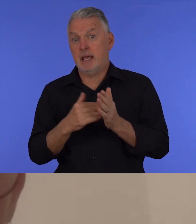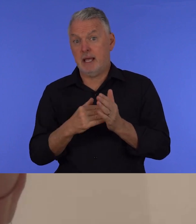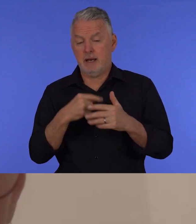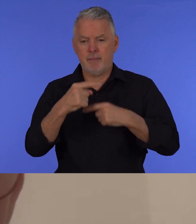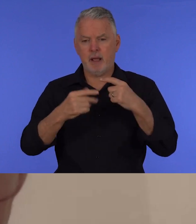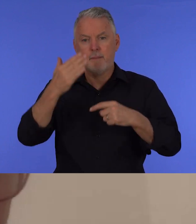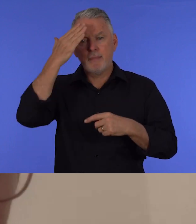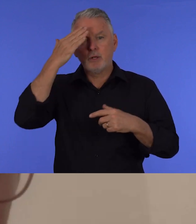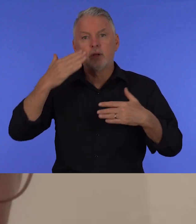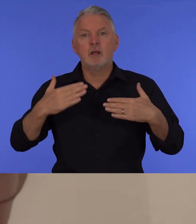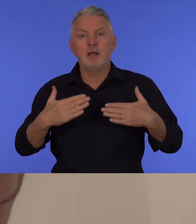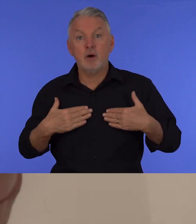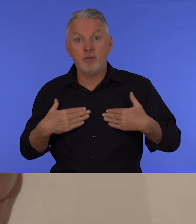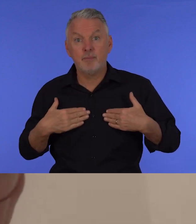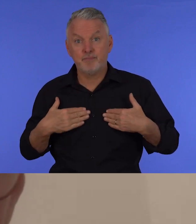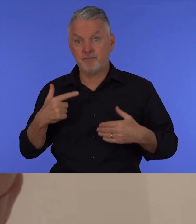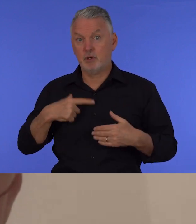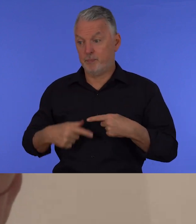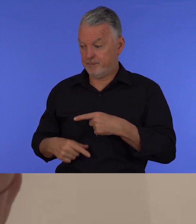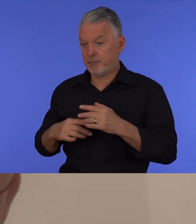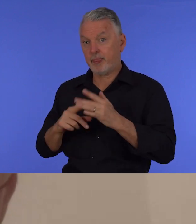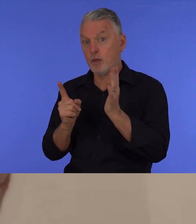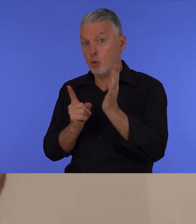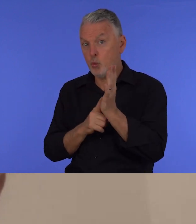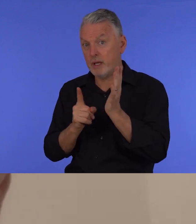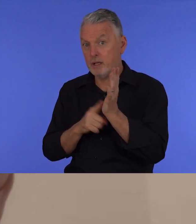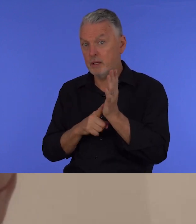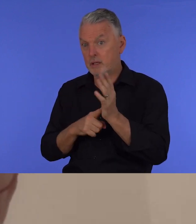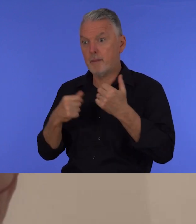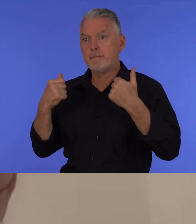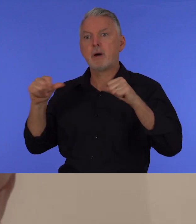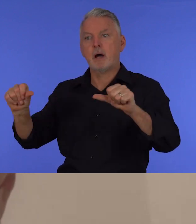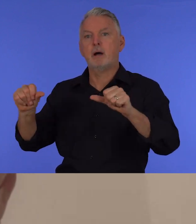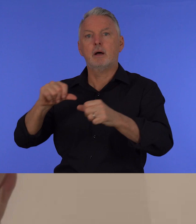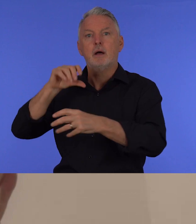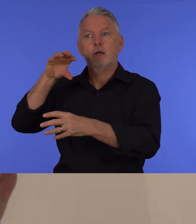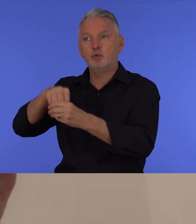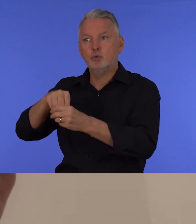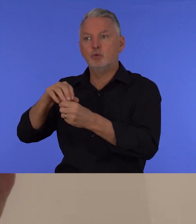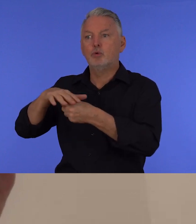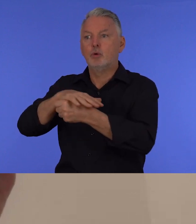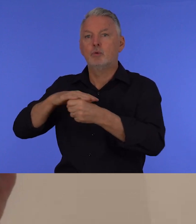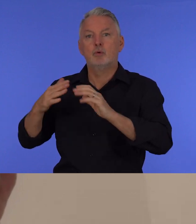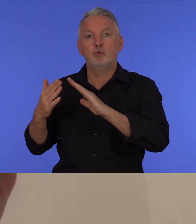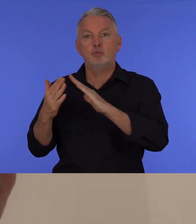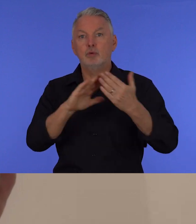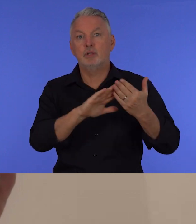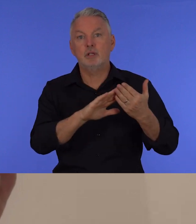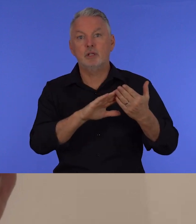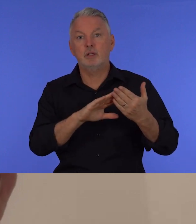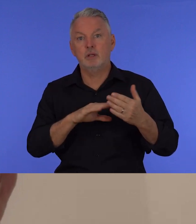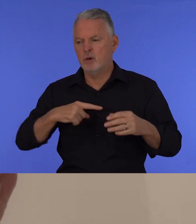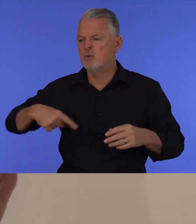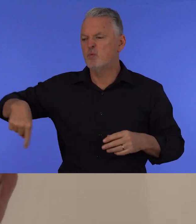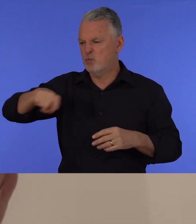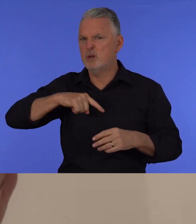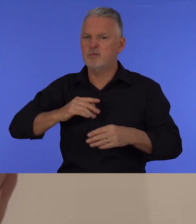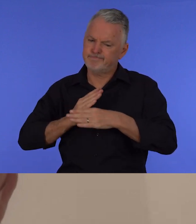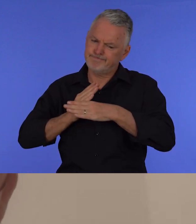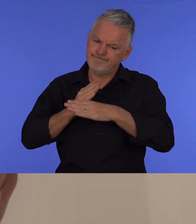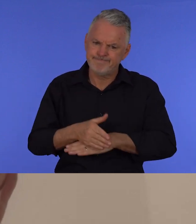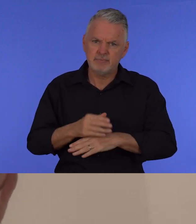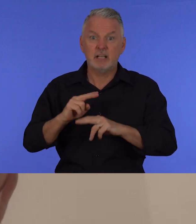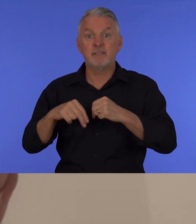there, but my little bit that I probably could add is around the mental health. So since Will's been included in our